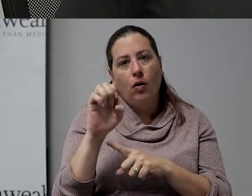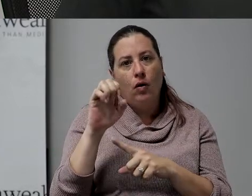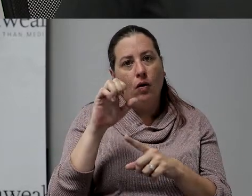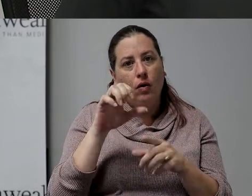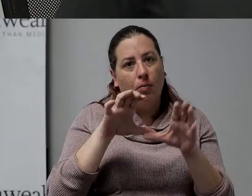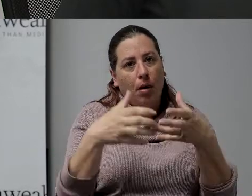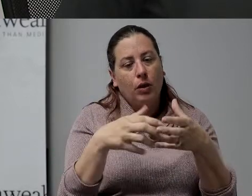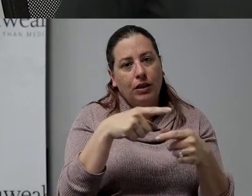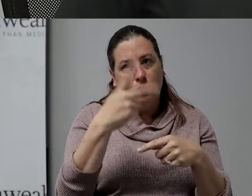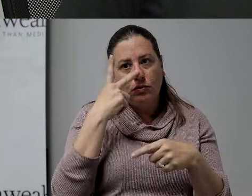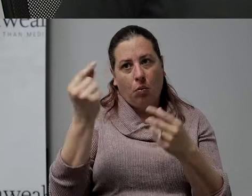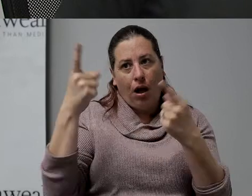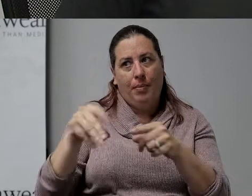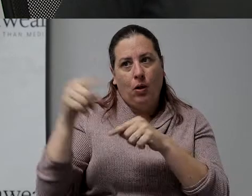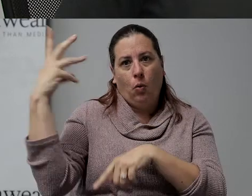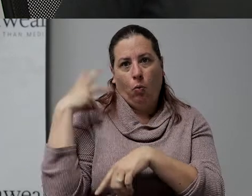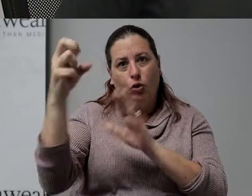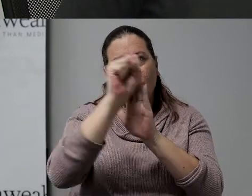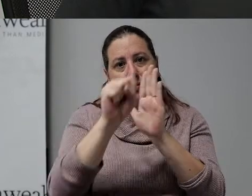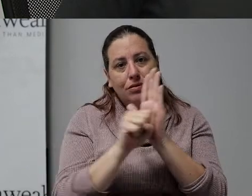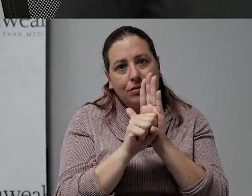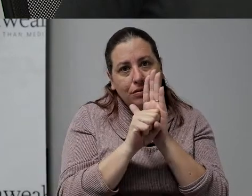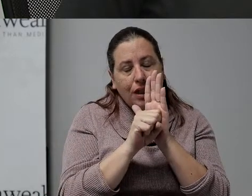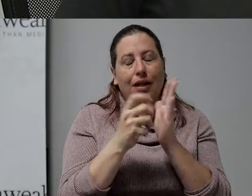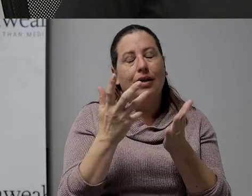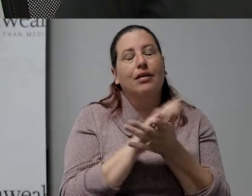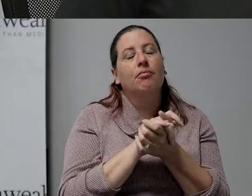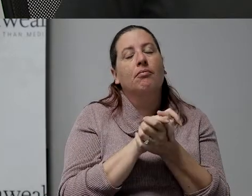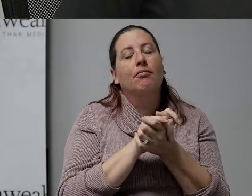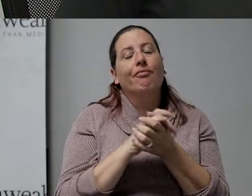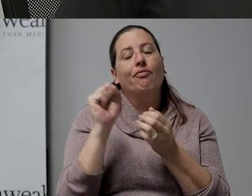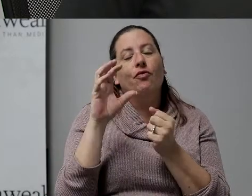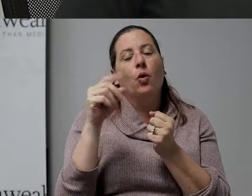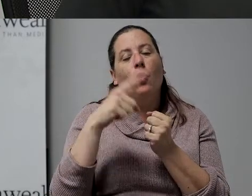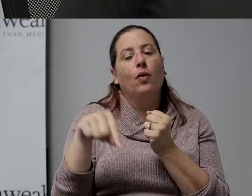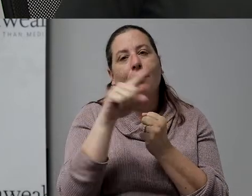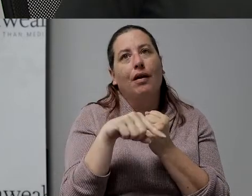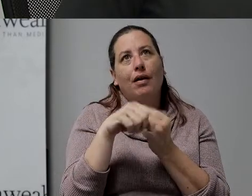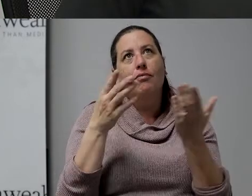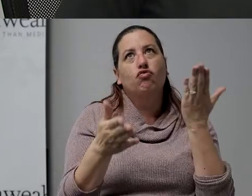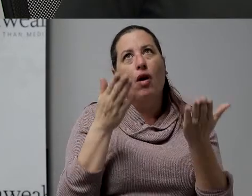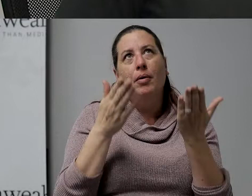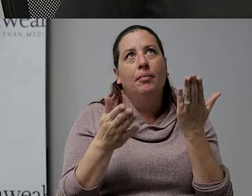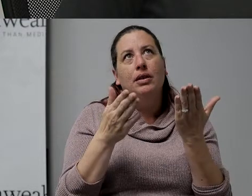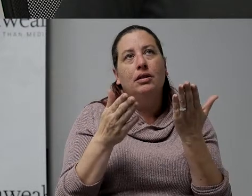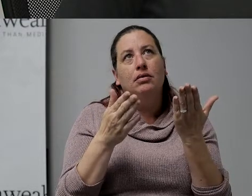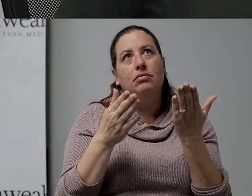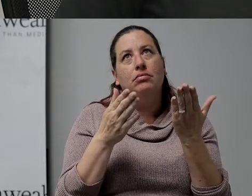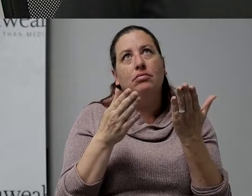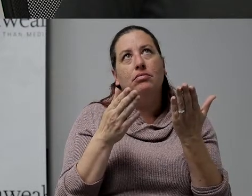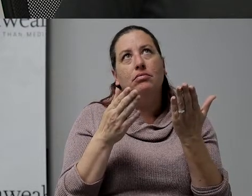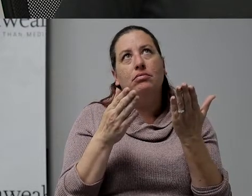State in a skilled nursing home. So they probably instituted